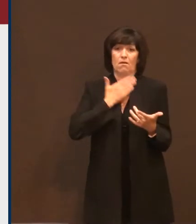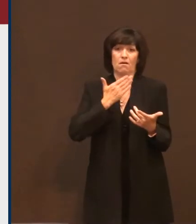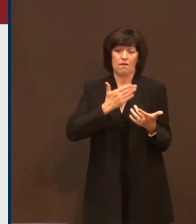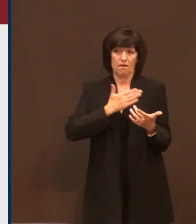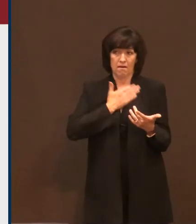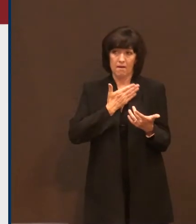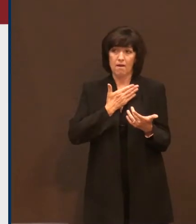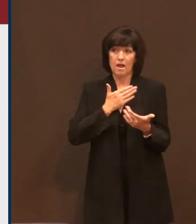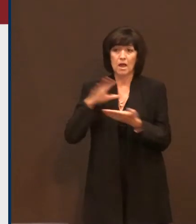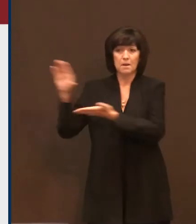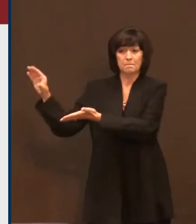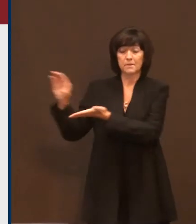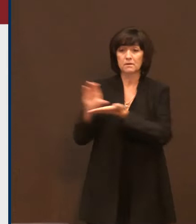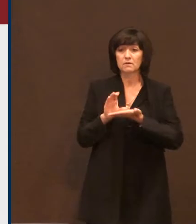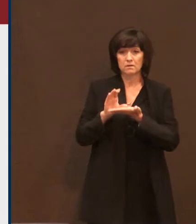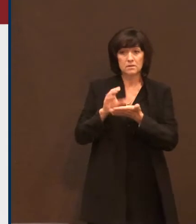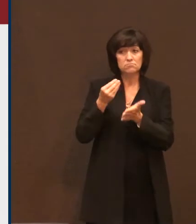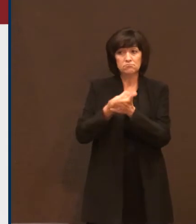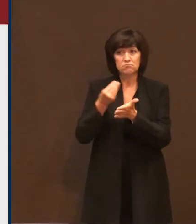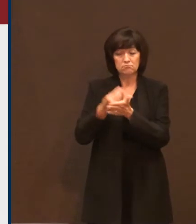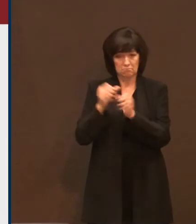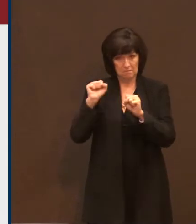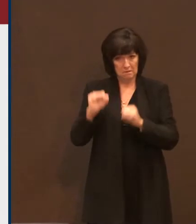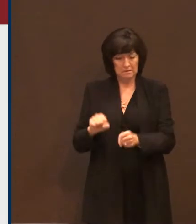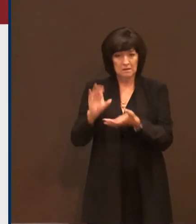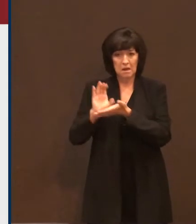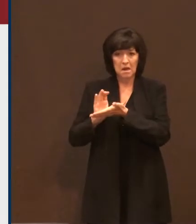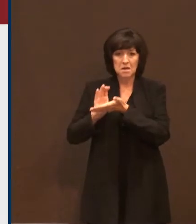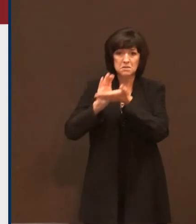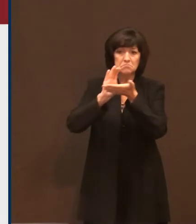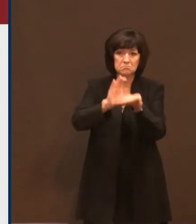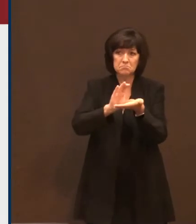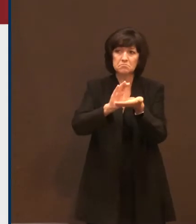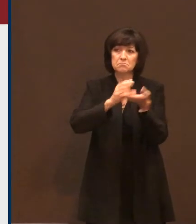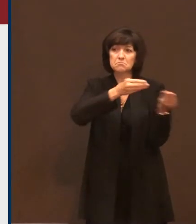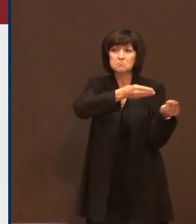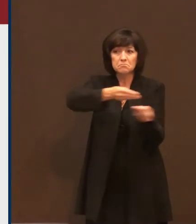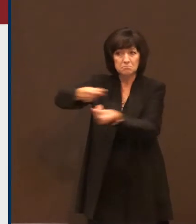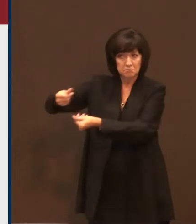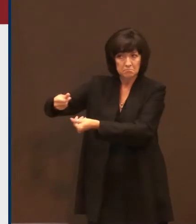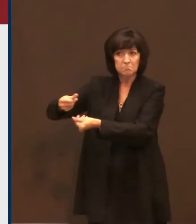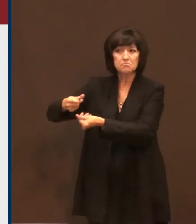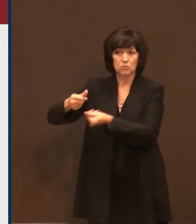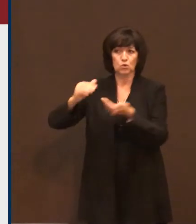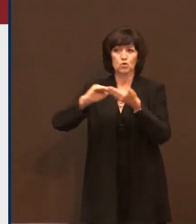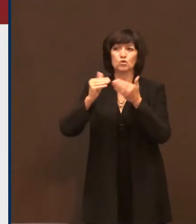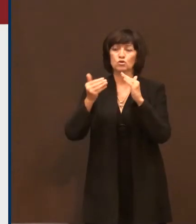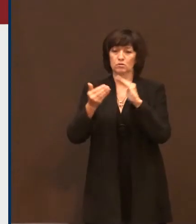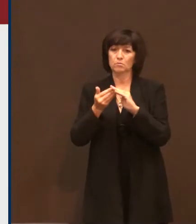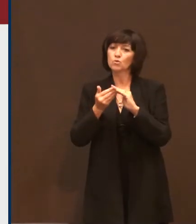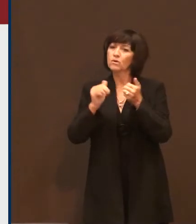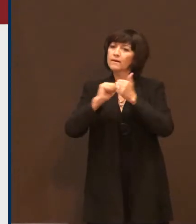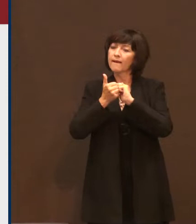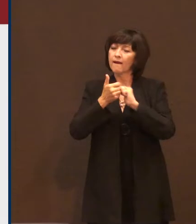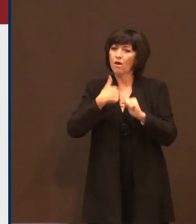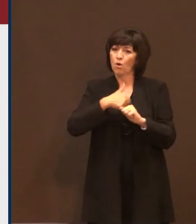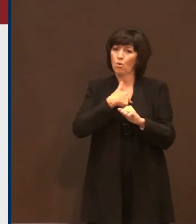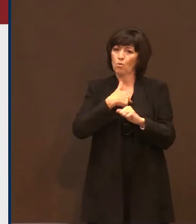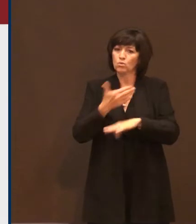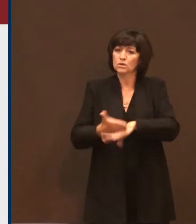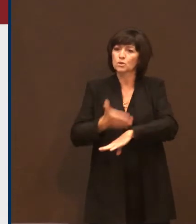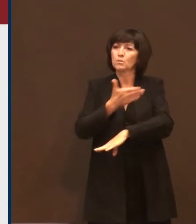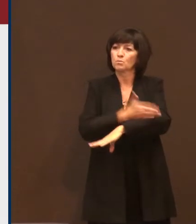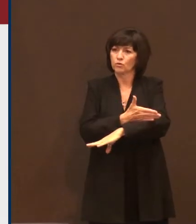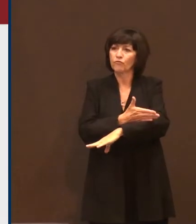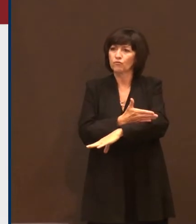our opportunity communities, a number of our opportunity communities, to address the impact of COVID-19. I want to give a